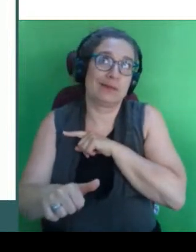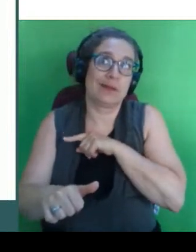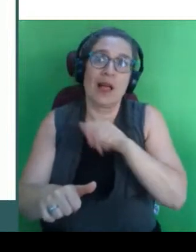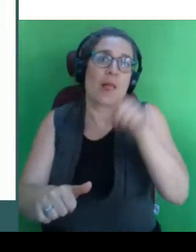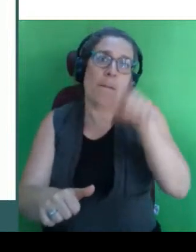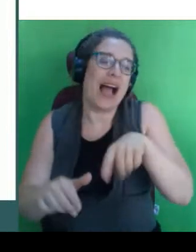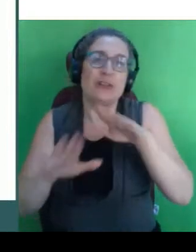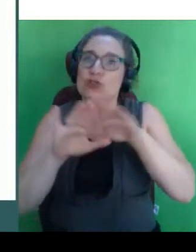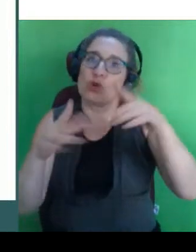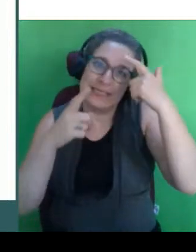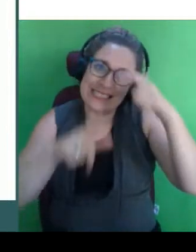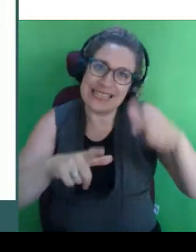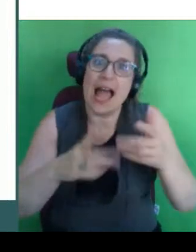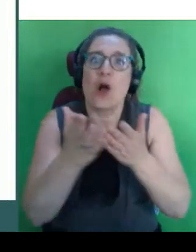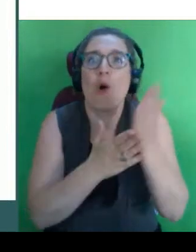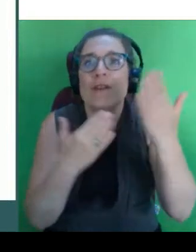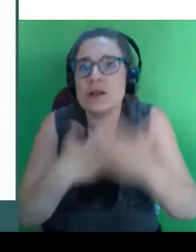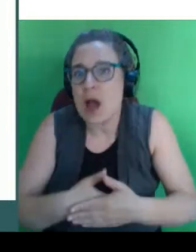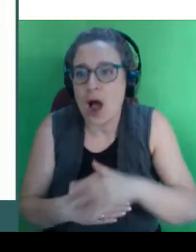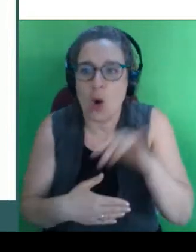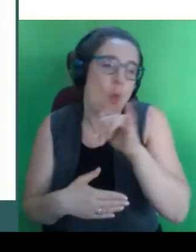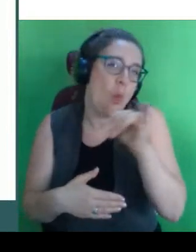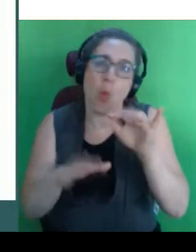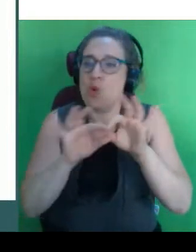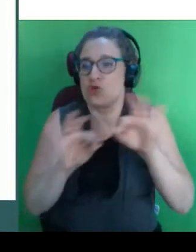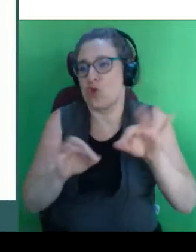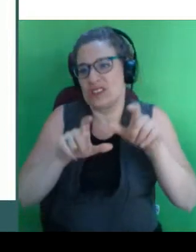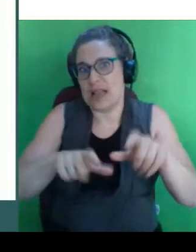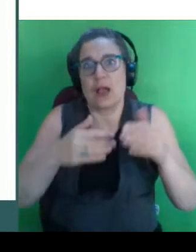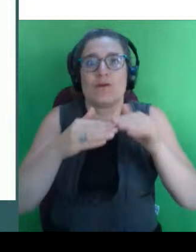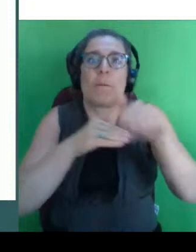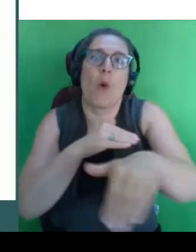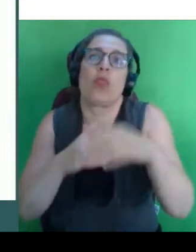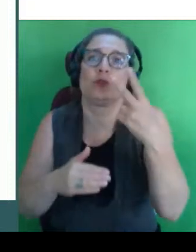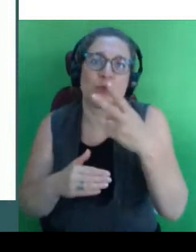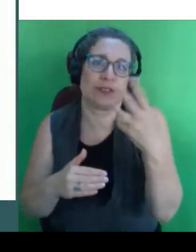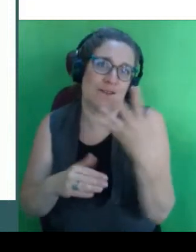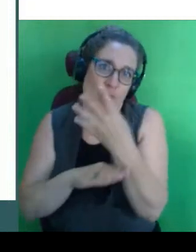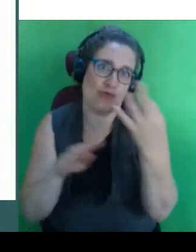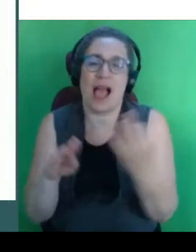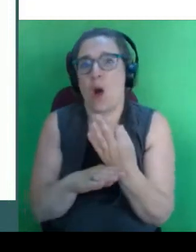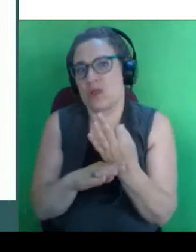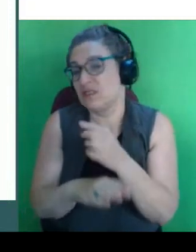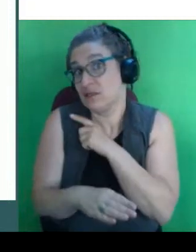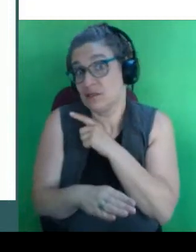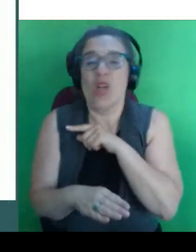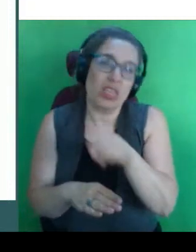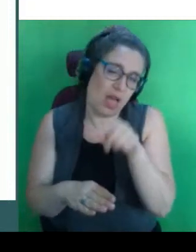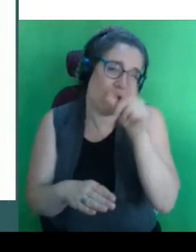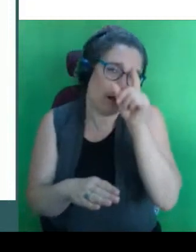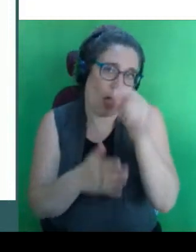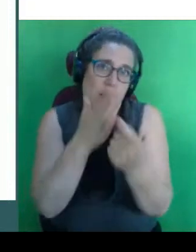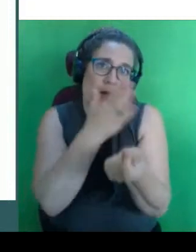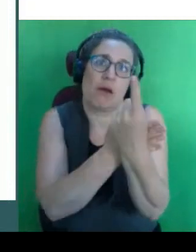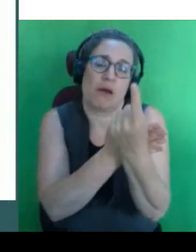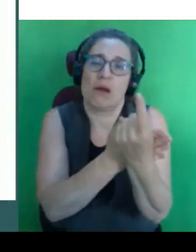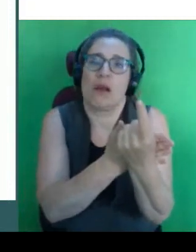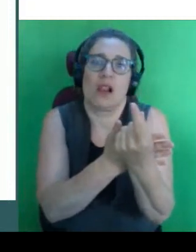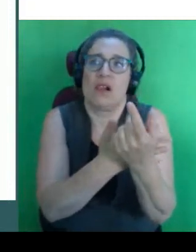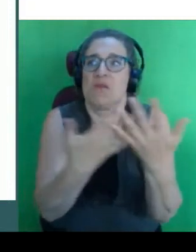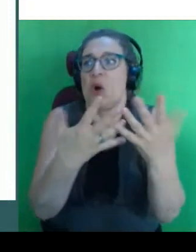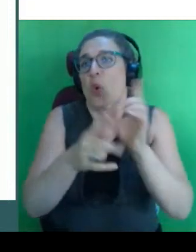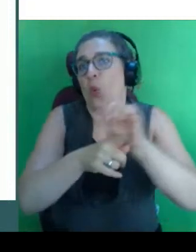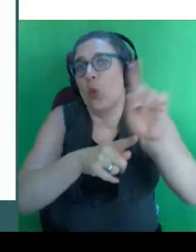isn't staying in for more than 24 hours before discharge, because that can always be done, weeks